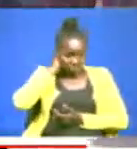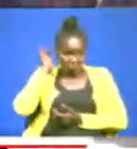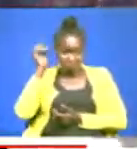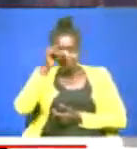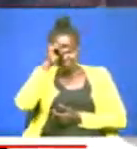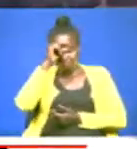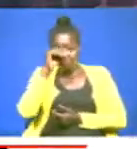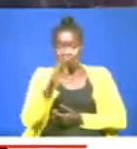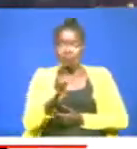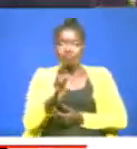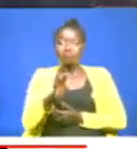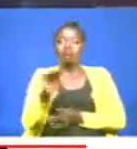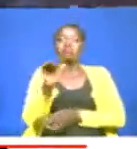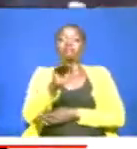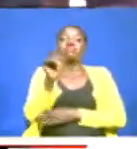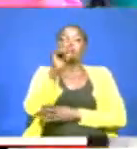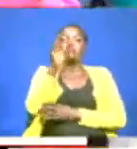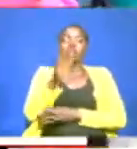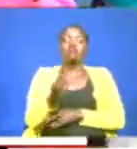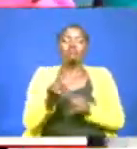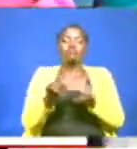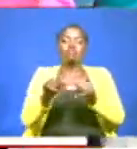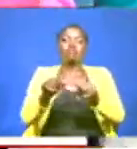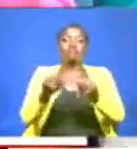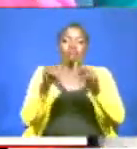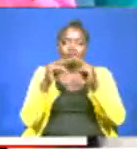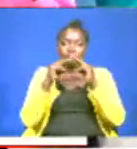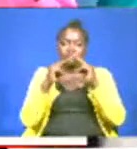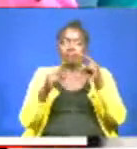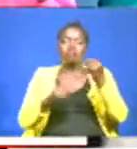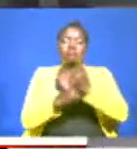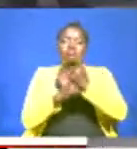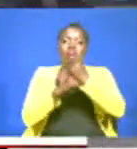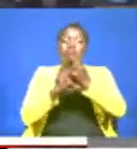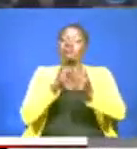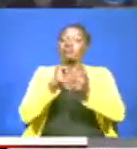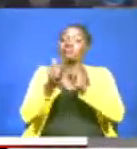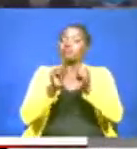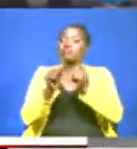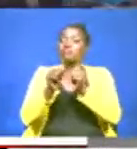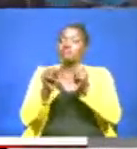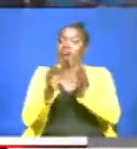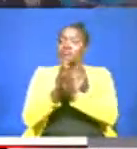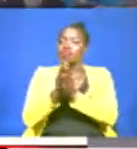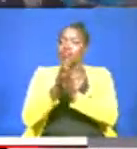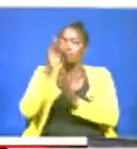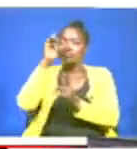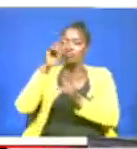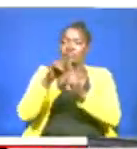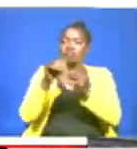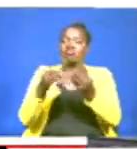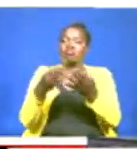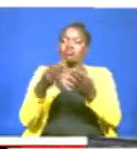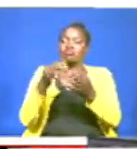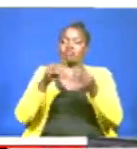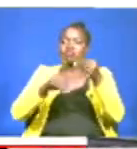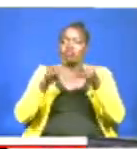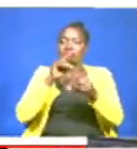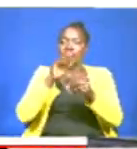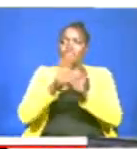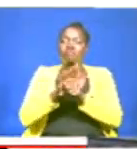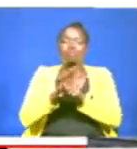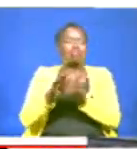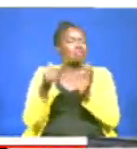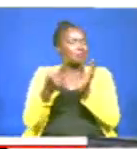Kang'ata has urged Kenyans to continue embracing peace and supporting his administration in an effort to deliver on election pledges. Tumekuwa na